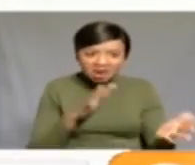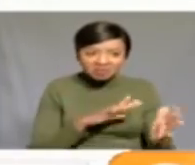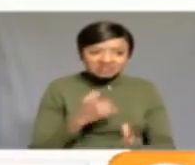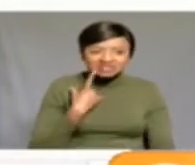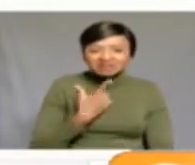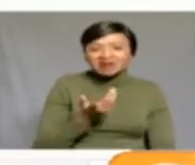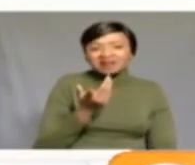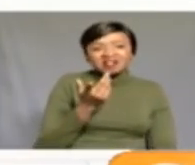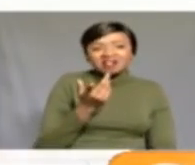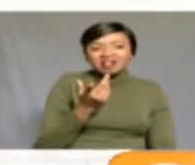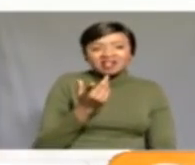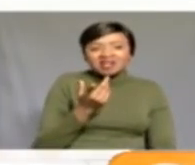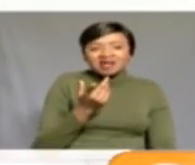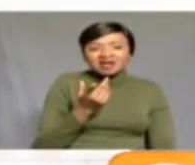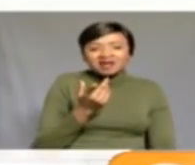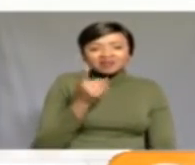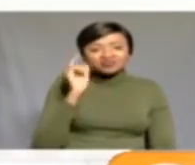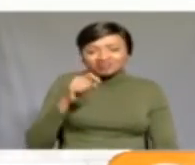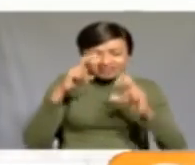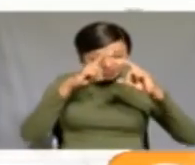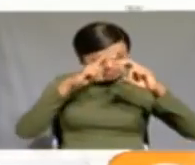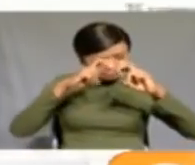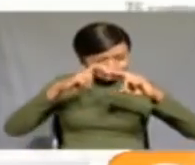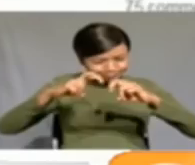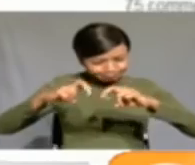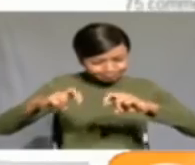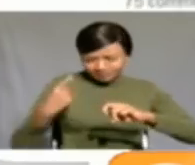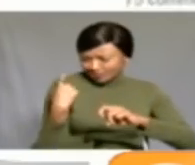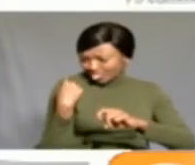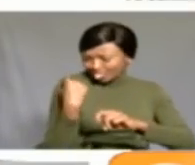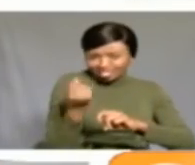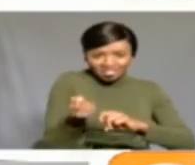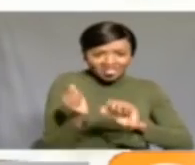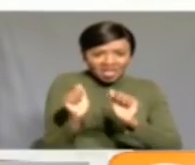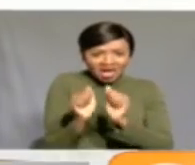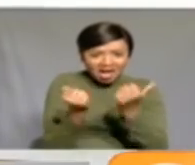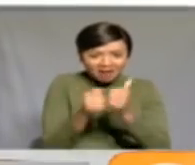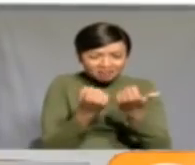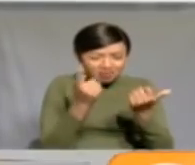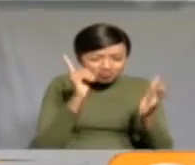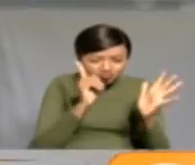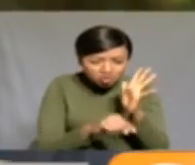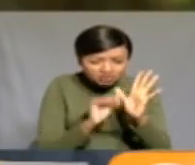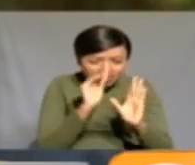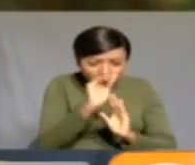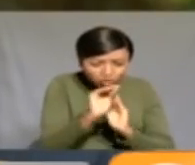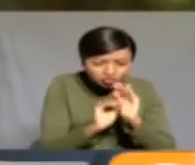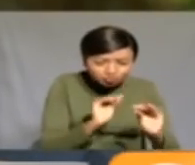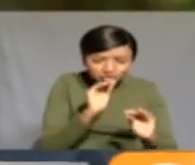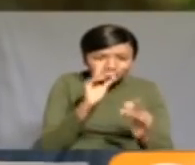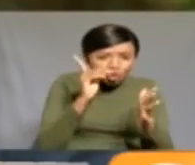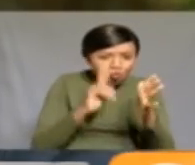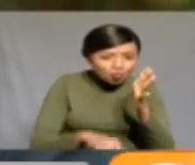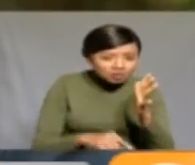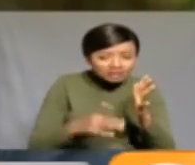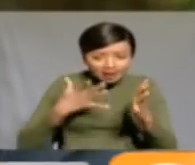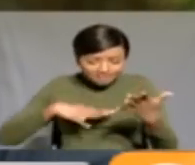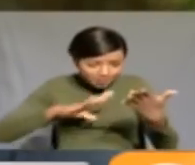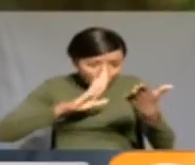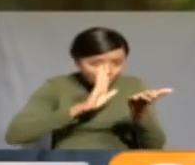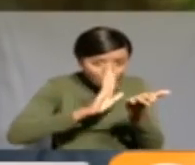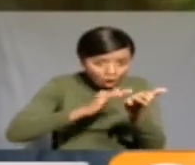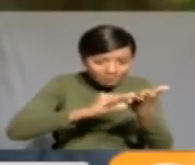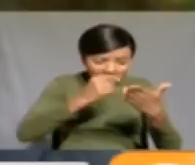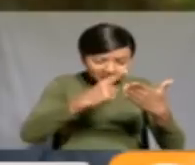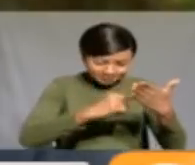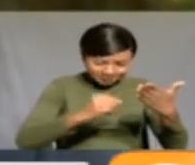you have to do thorough search on the recent things they have written, people who comment, and you look at the